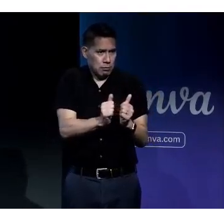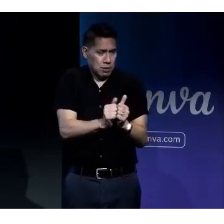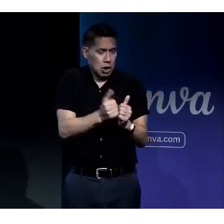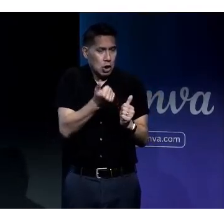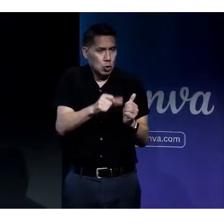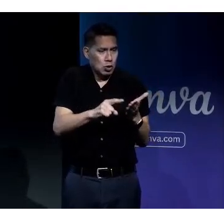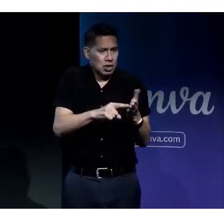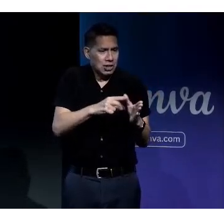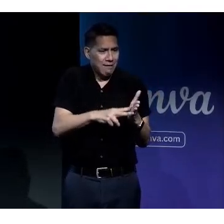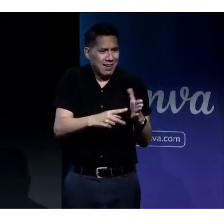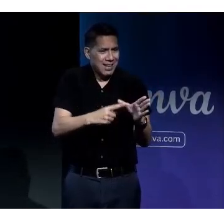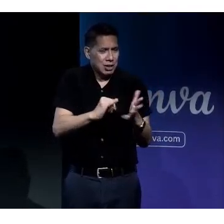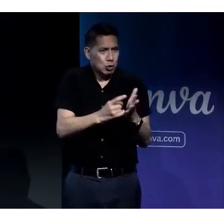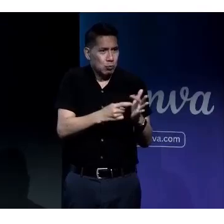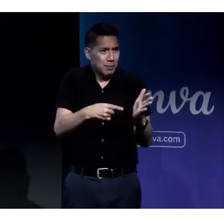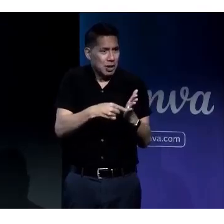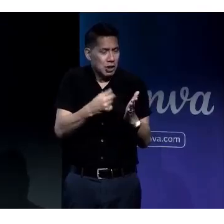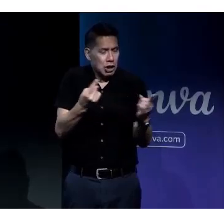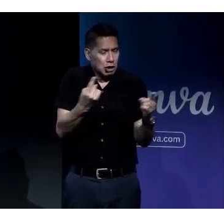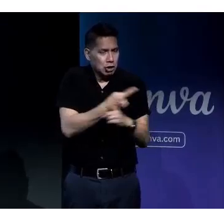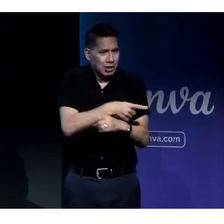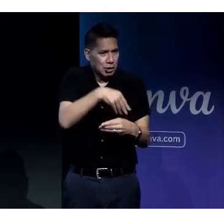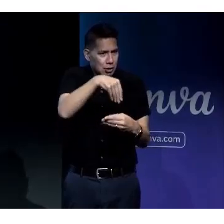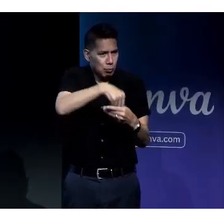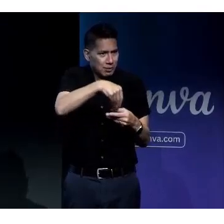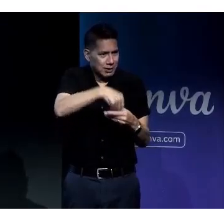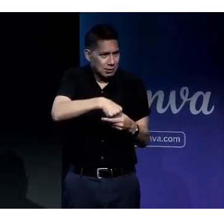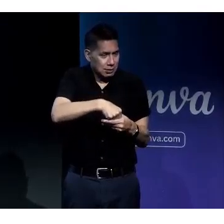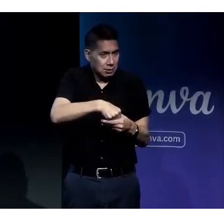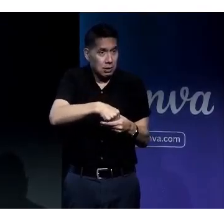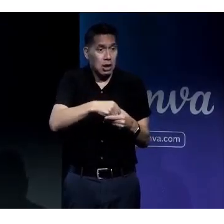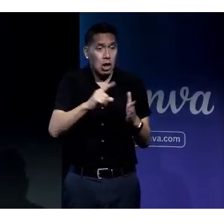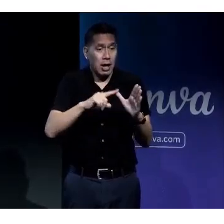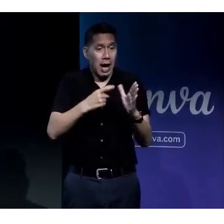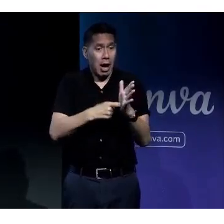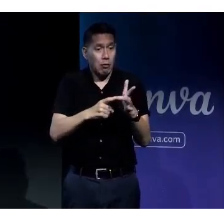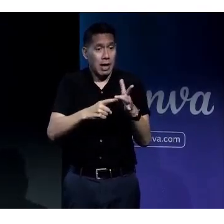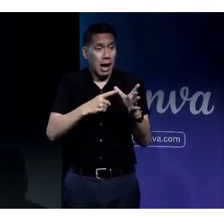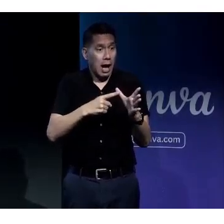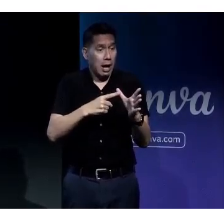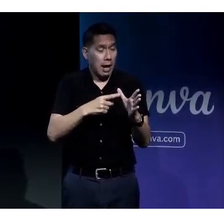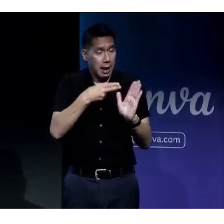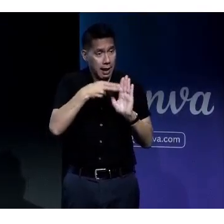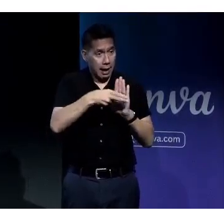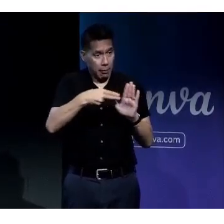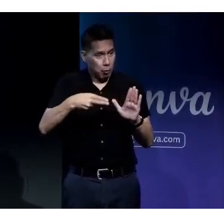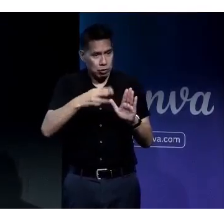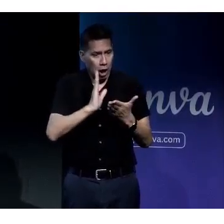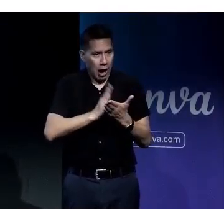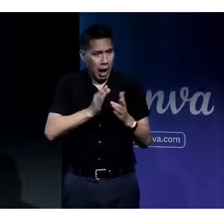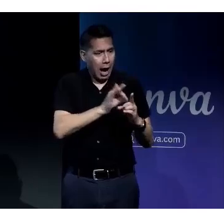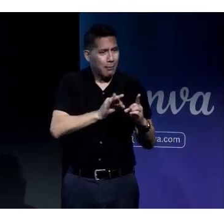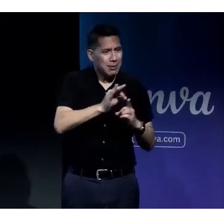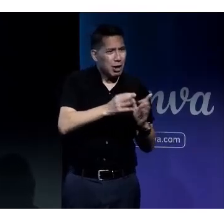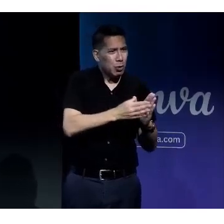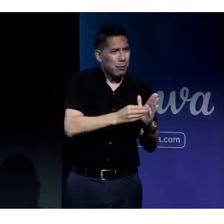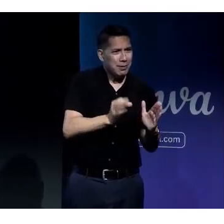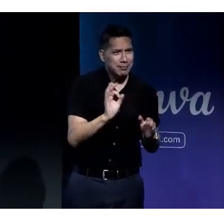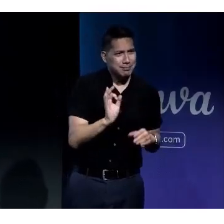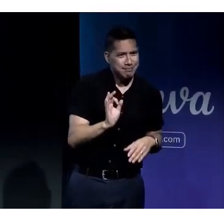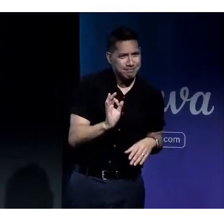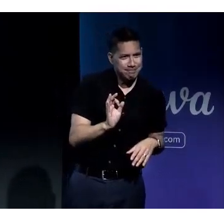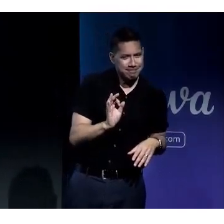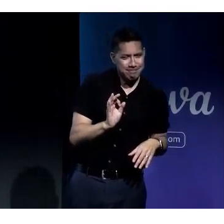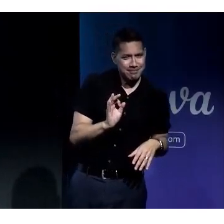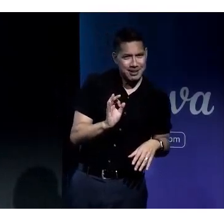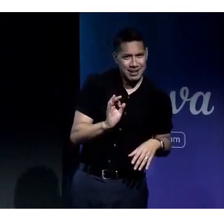JavaScript to change ARIA properties that aren't meant to hold state, like our ARIA labels, might not actually update our copy. So it wouldn't get announced